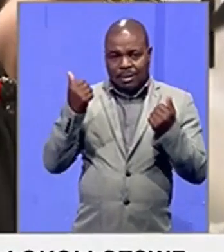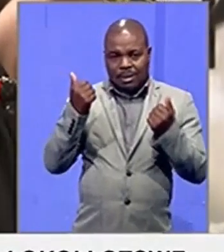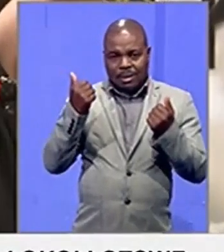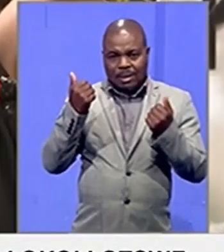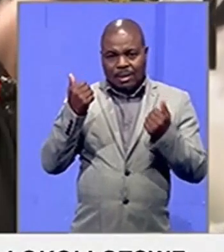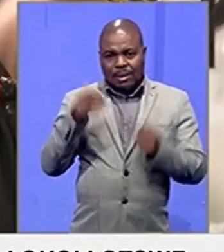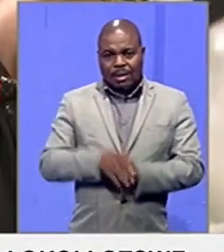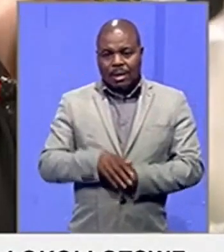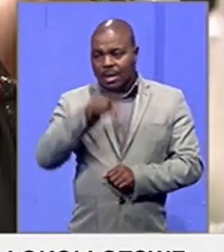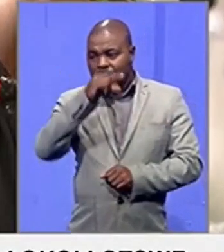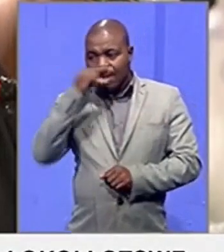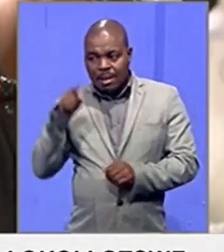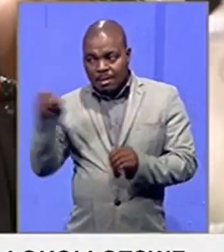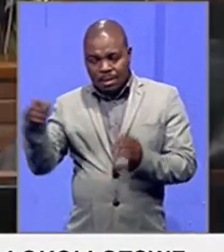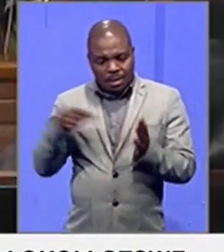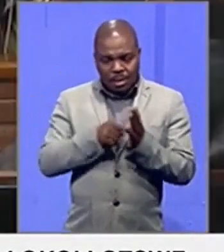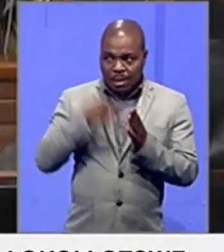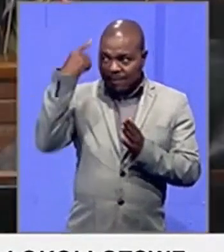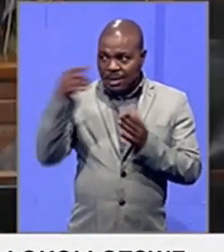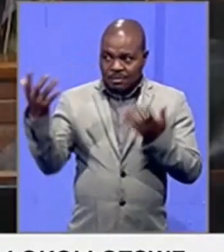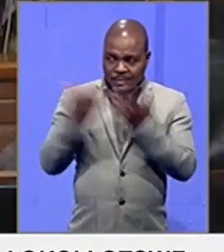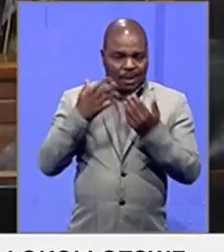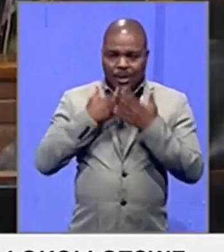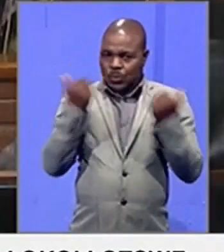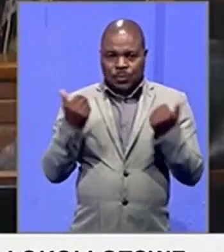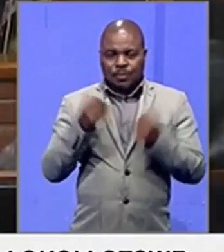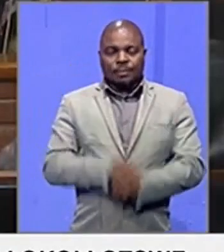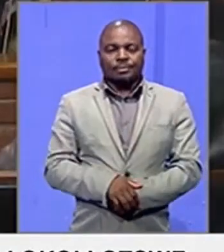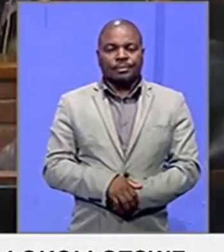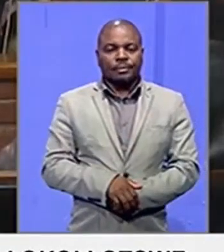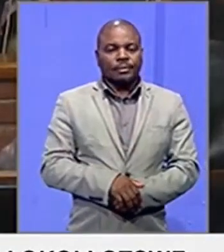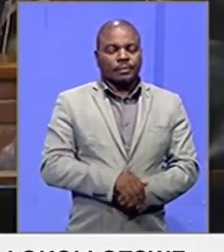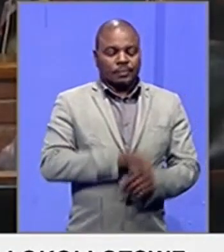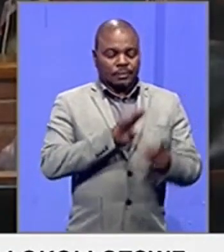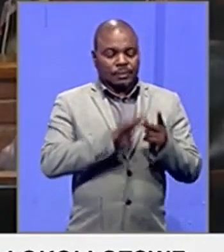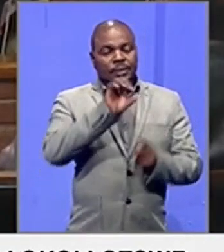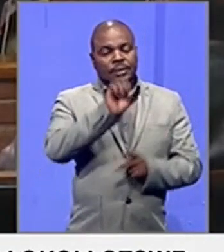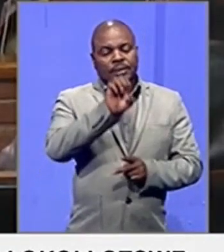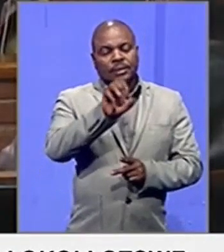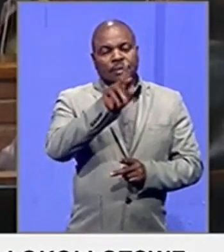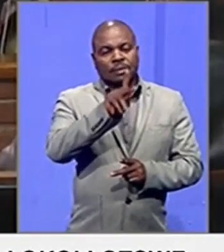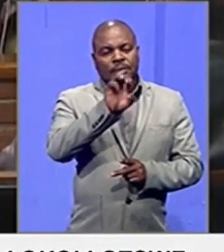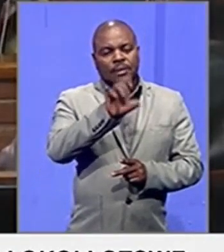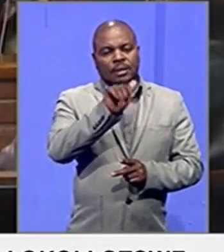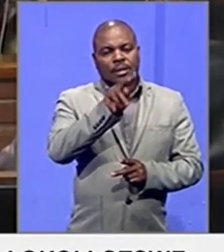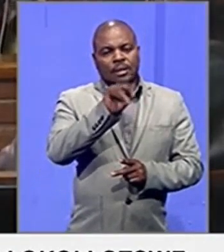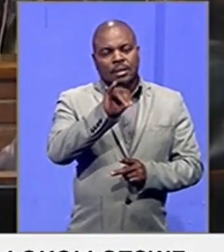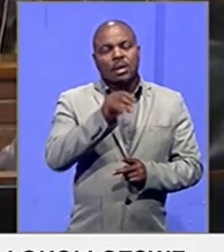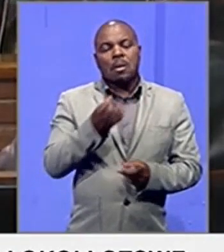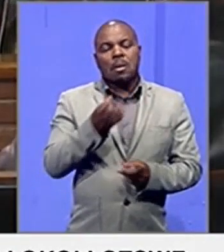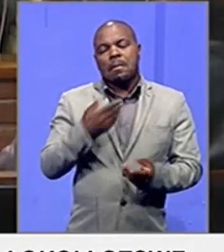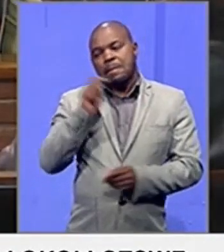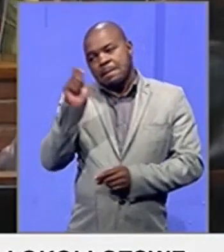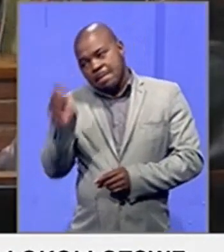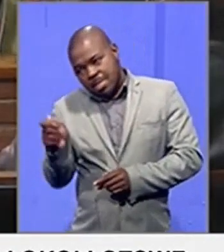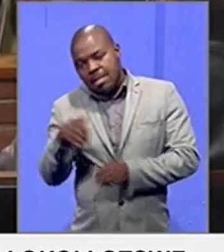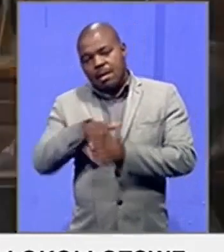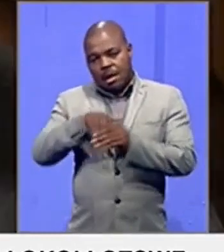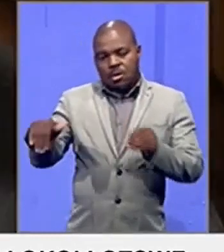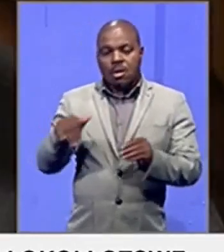name before court yet. Go sa le jalo, Sekeleni yo boneng bail o tlhaloseditswe gore fa sa latele ditaelo tsa